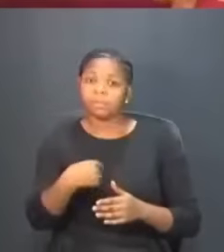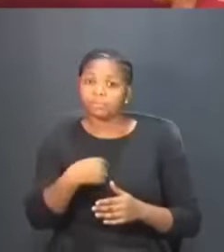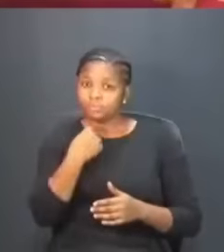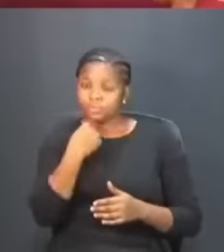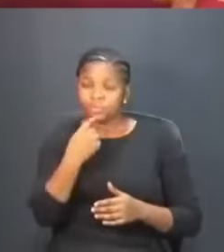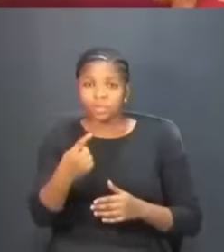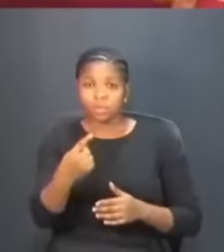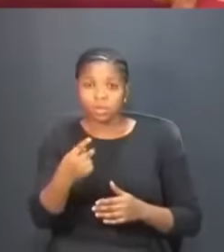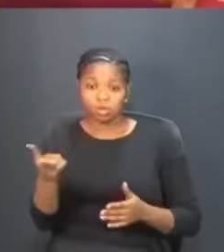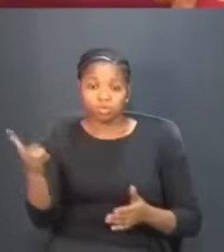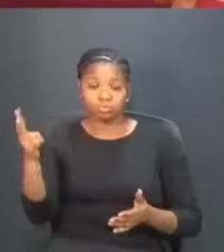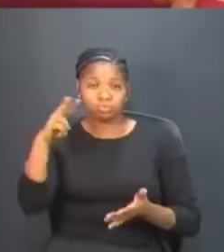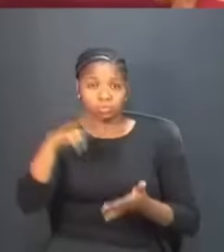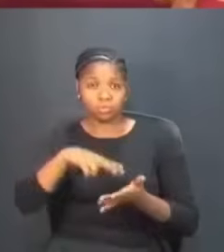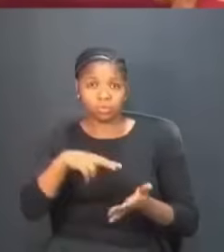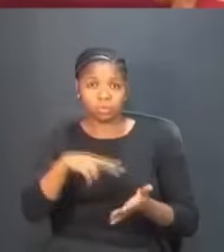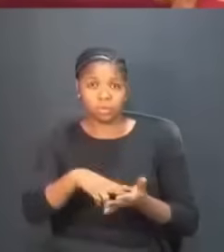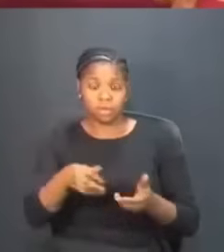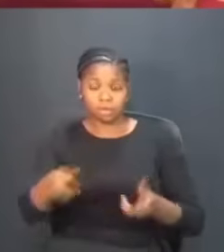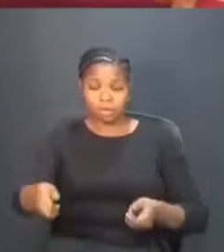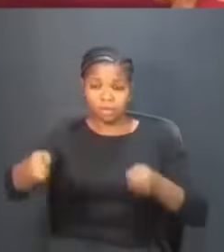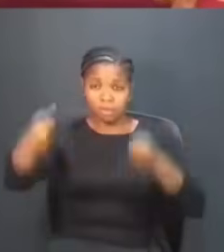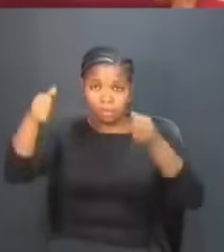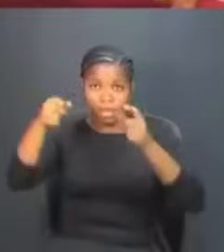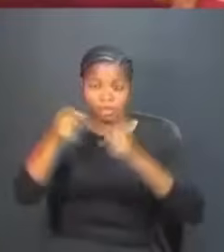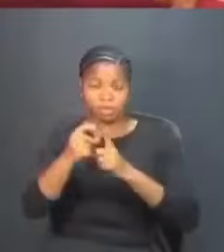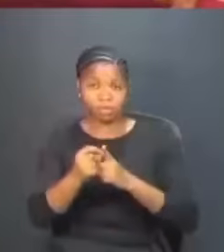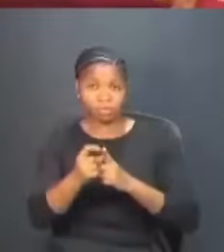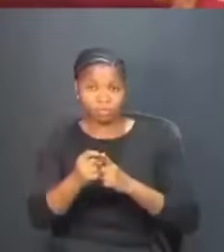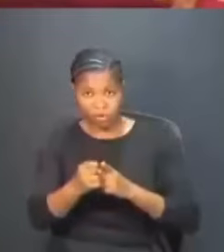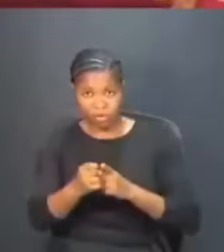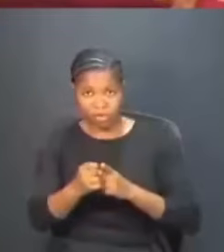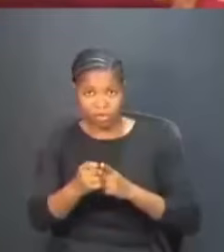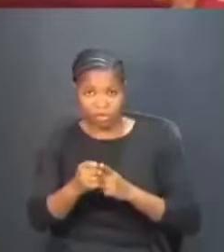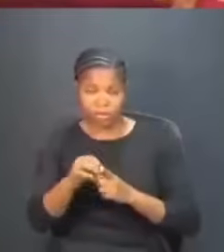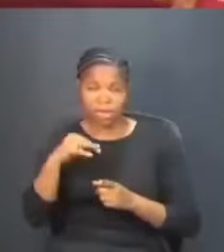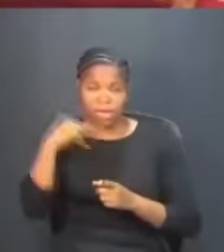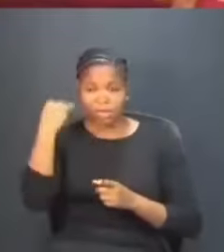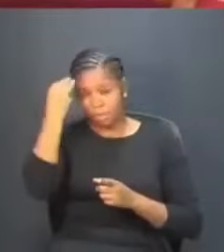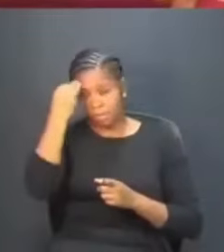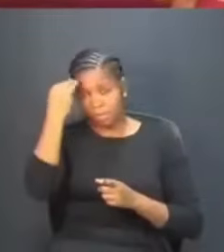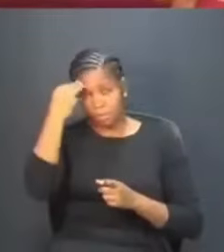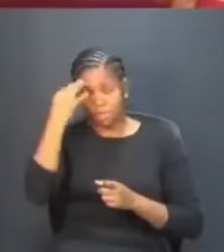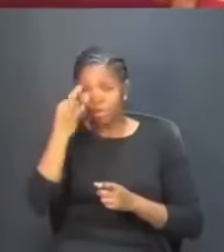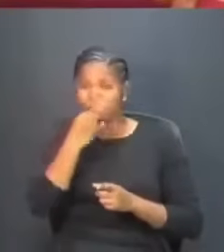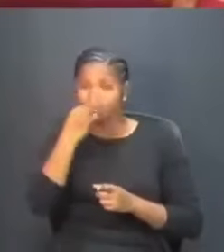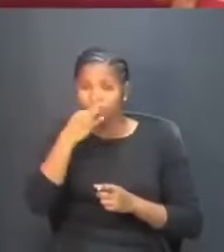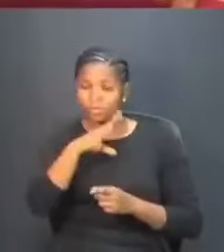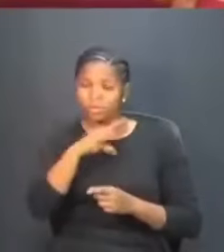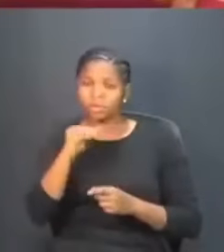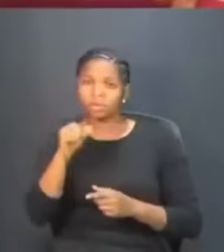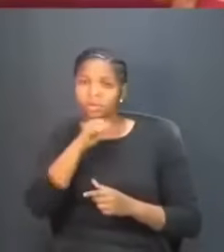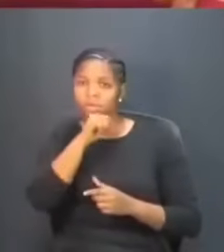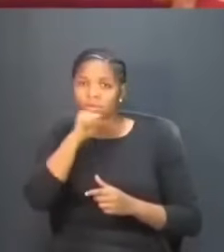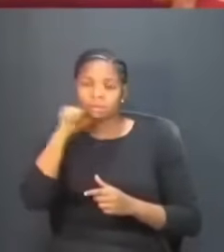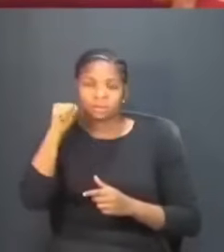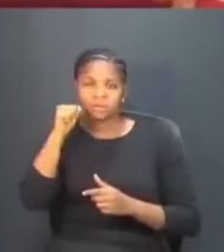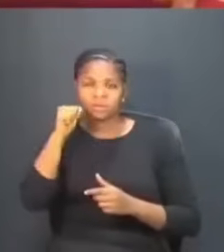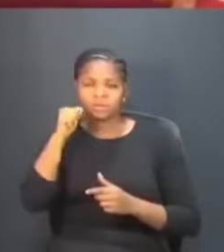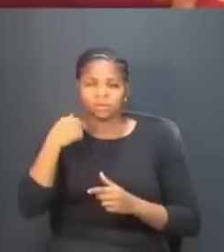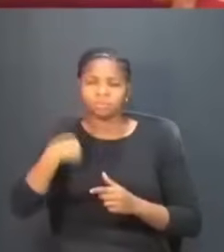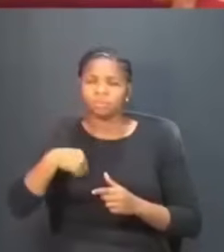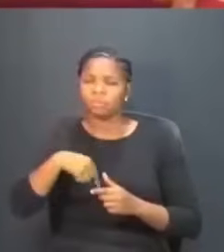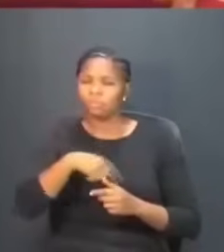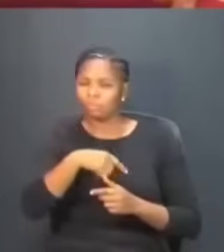you are complaining about, the Ministry of Food and Agriculture, through the buffer stock, will buy it for you. And that is why I'm